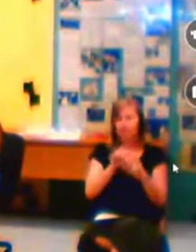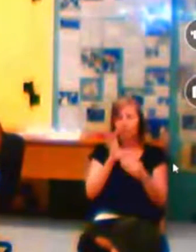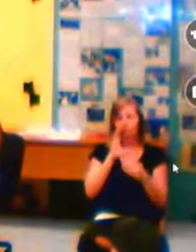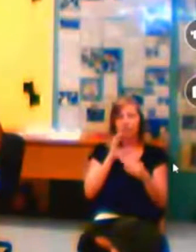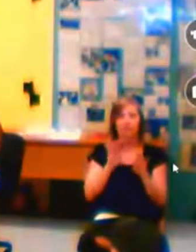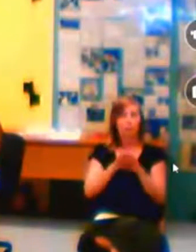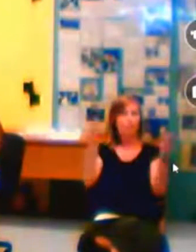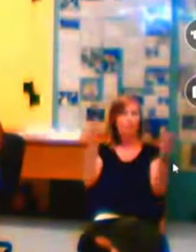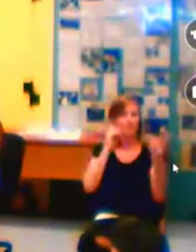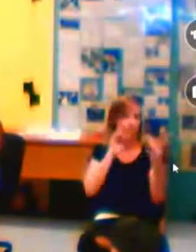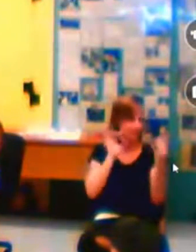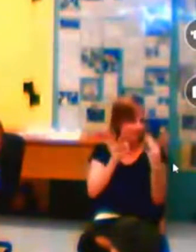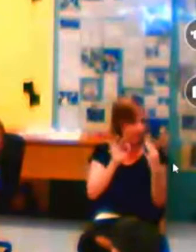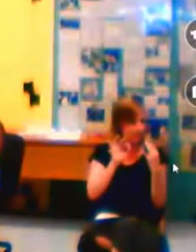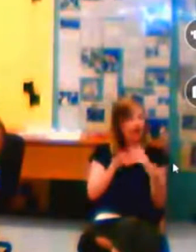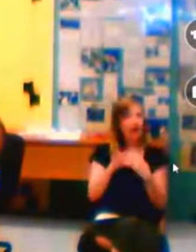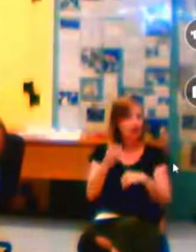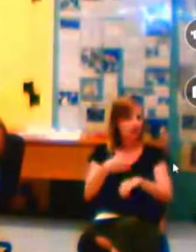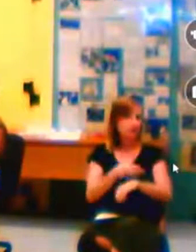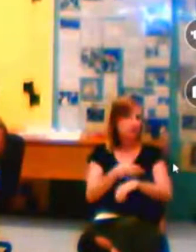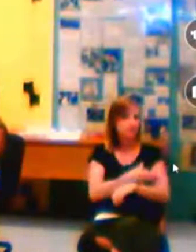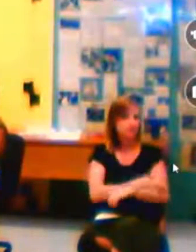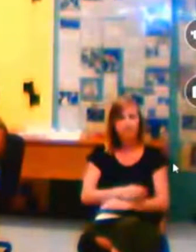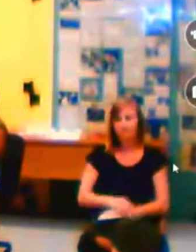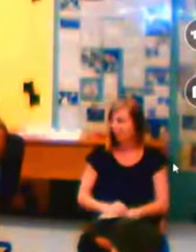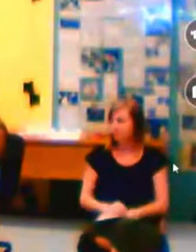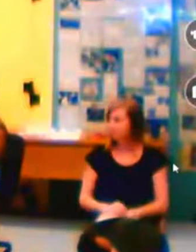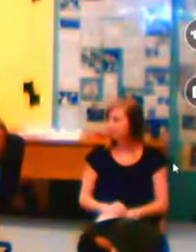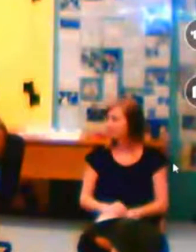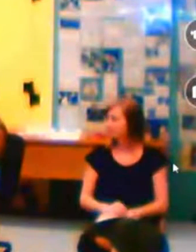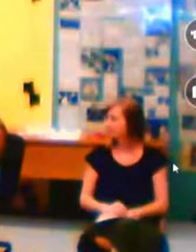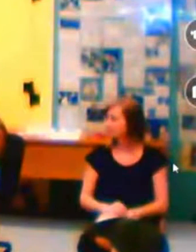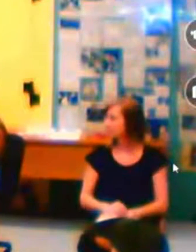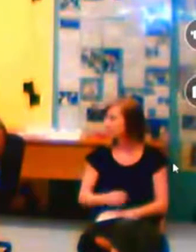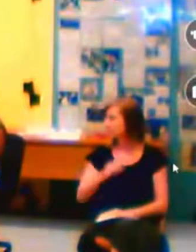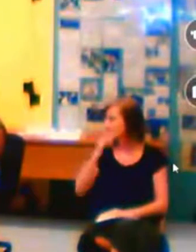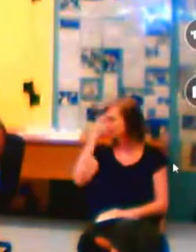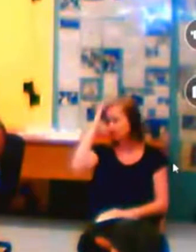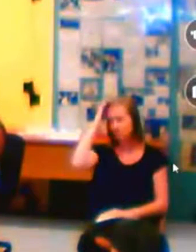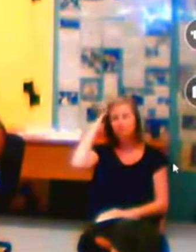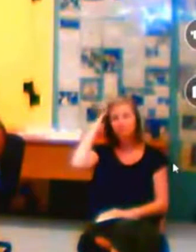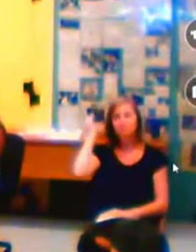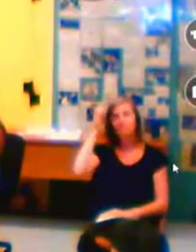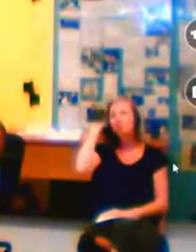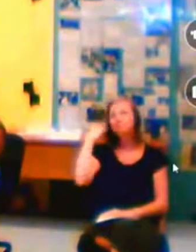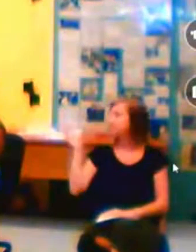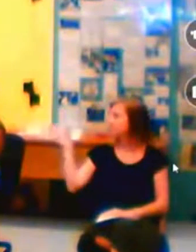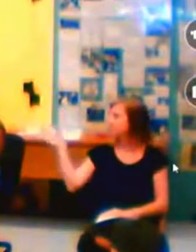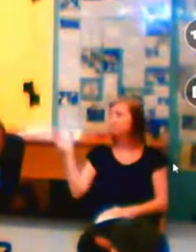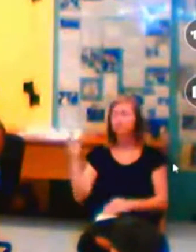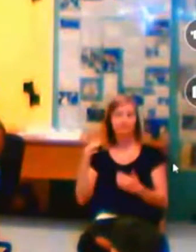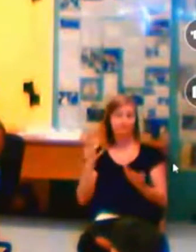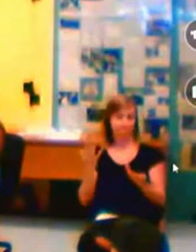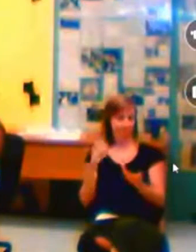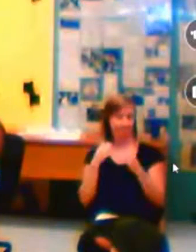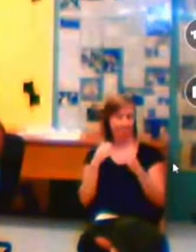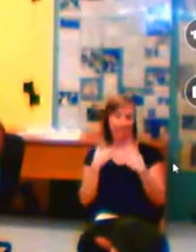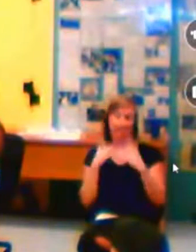otherwise engaging with the public. And this is a more significant way to ensure that they are open to input and feedback.